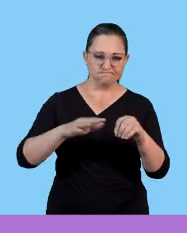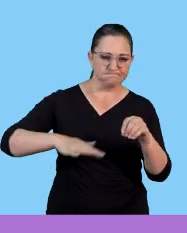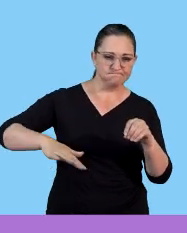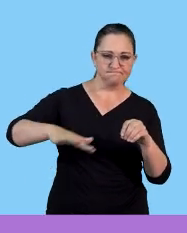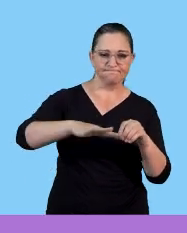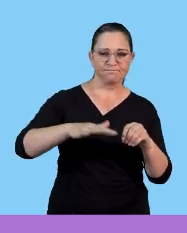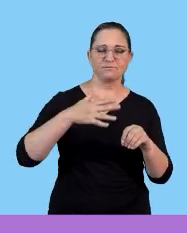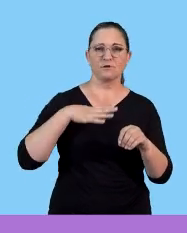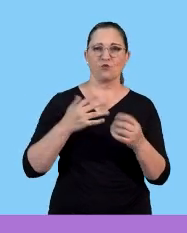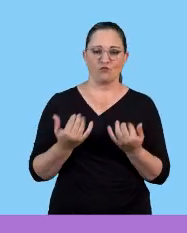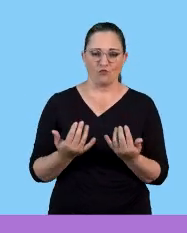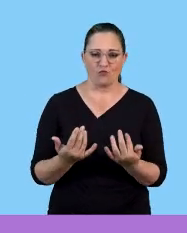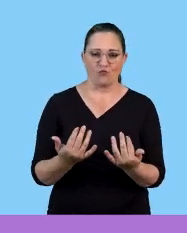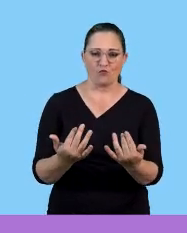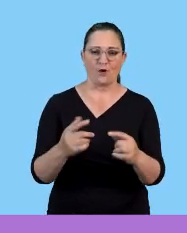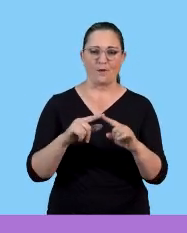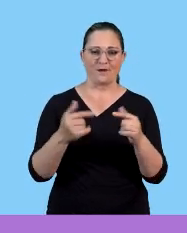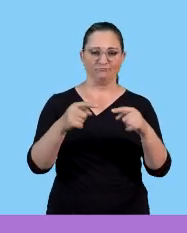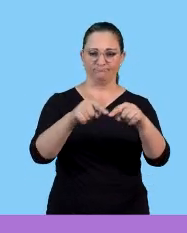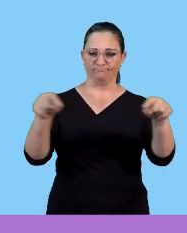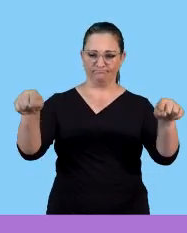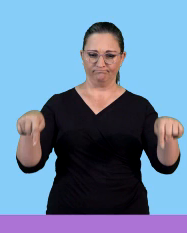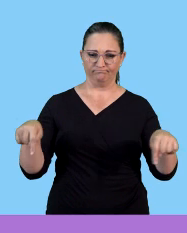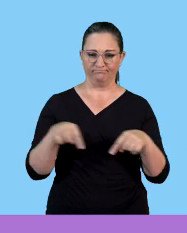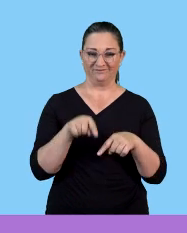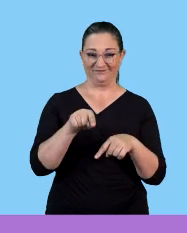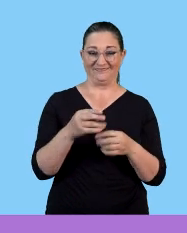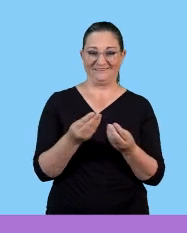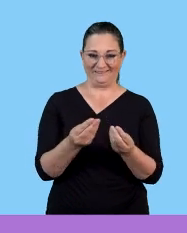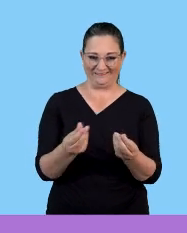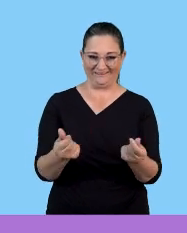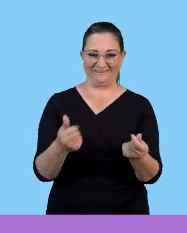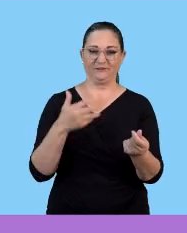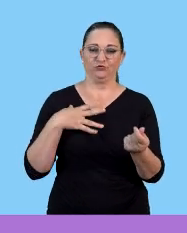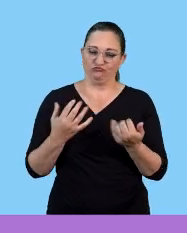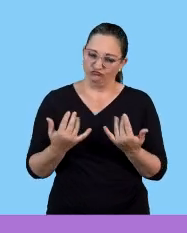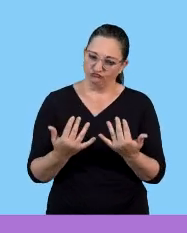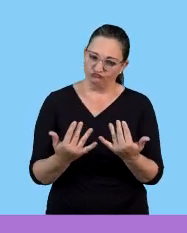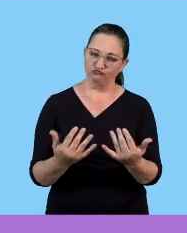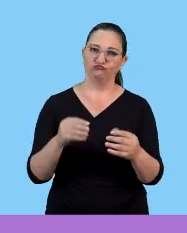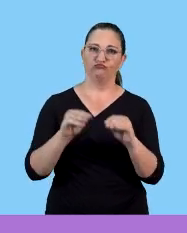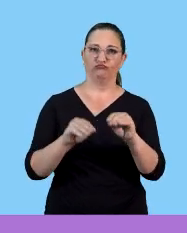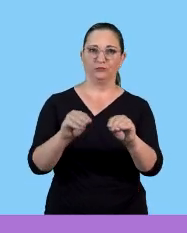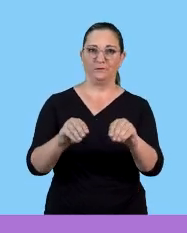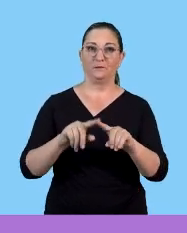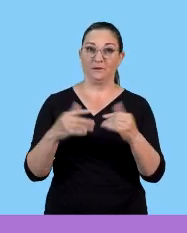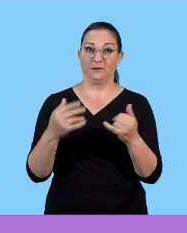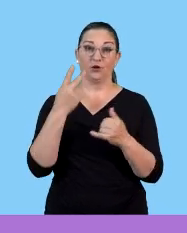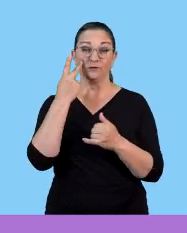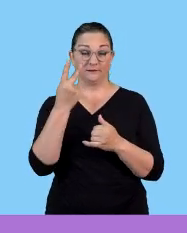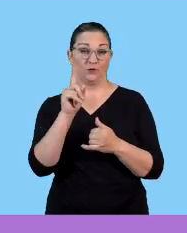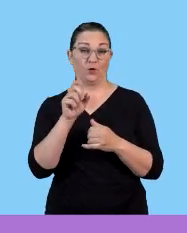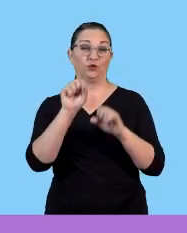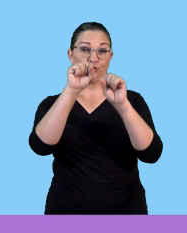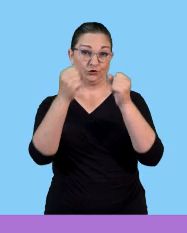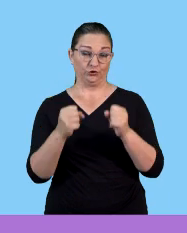to plant grass onto the rectangular sandy patch of land. We got to take note of the shapes that are